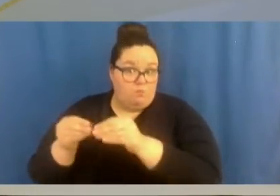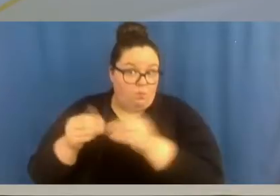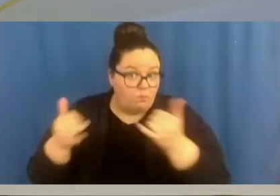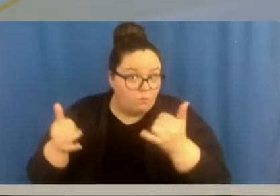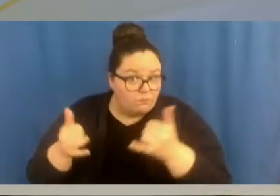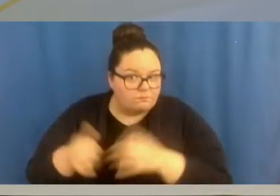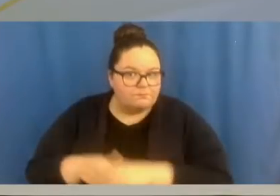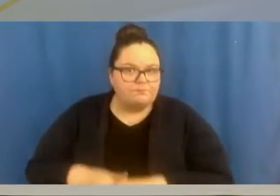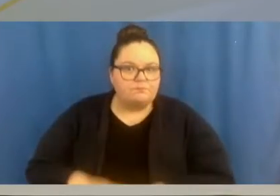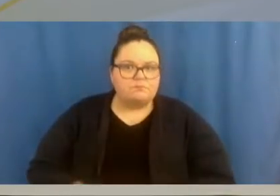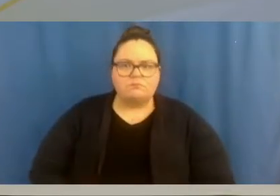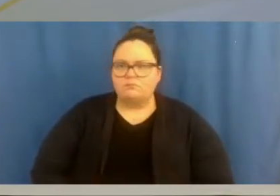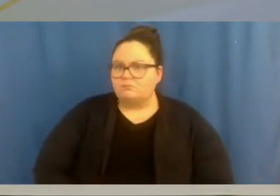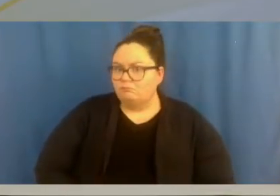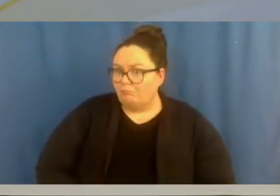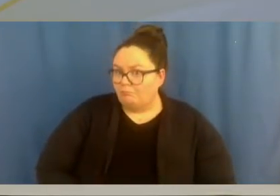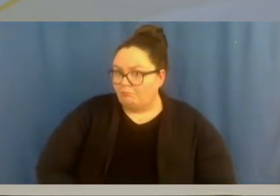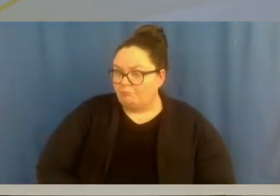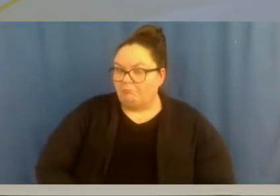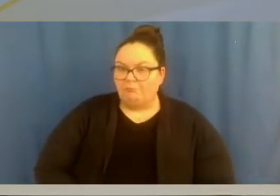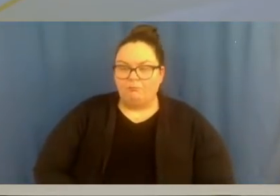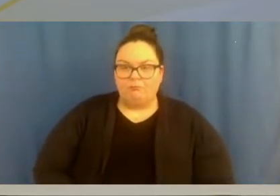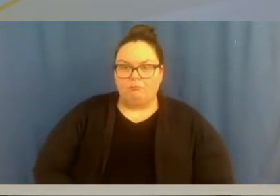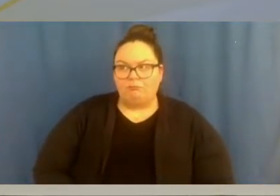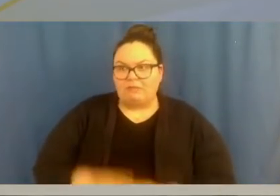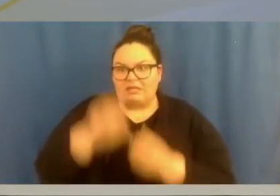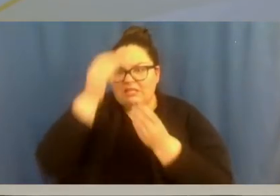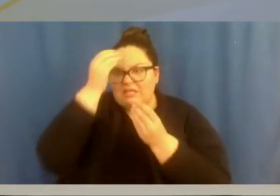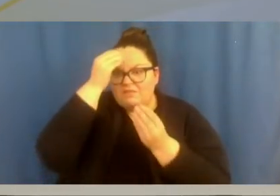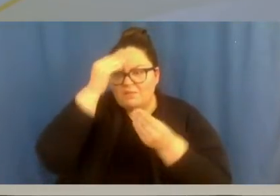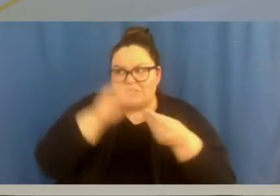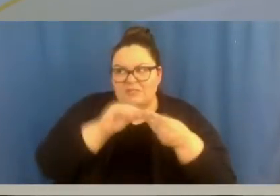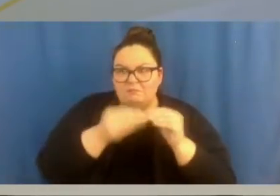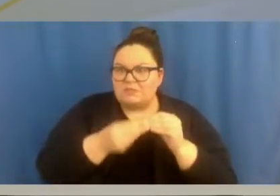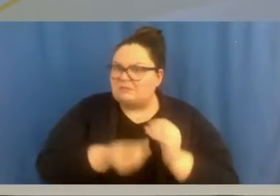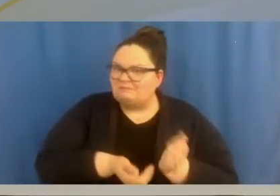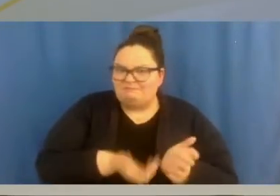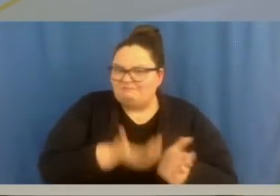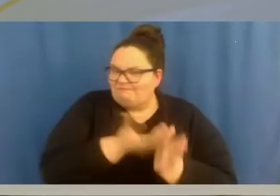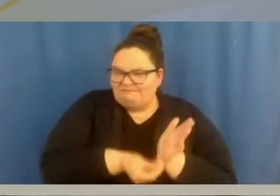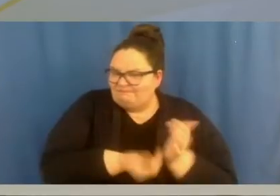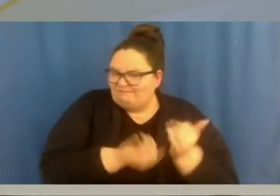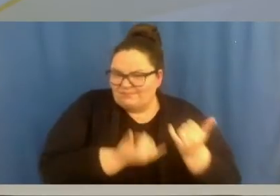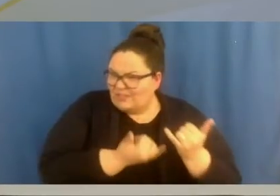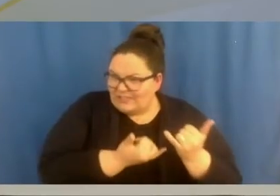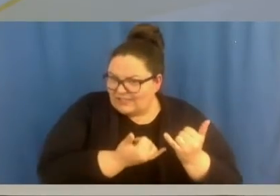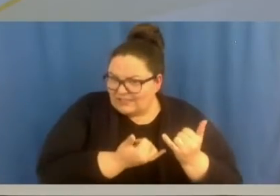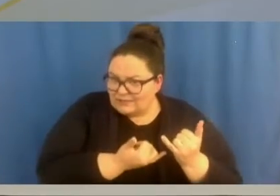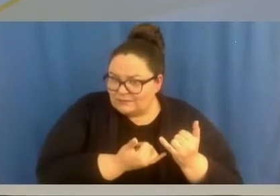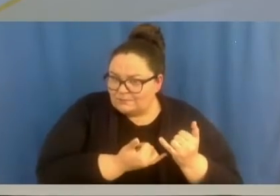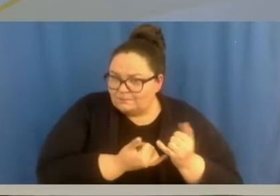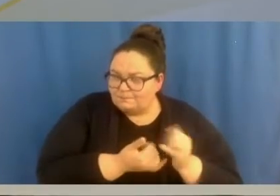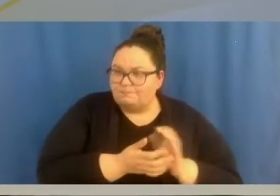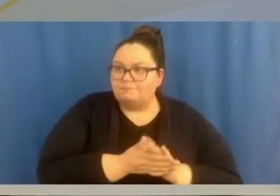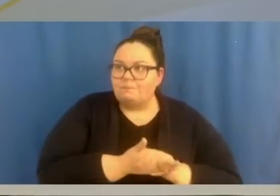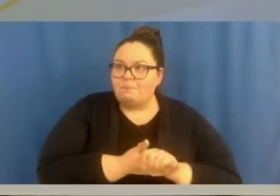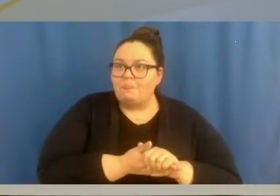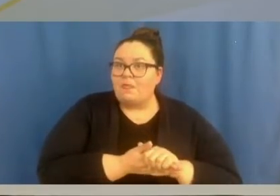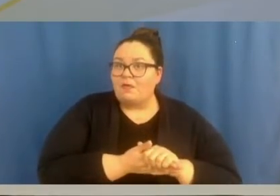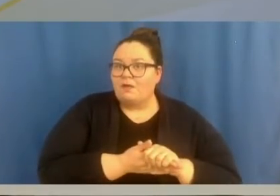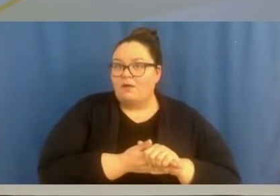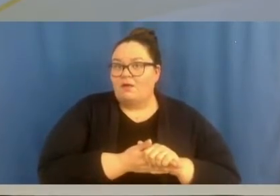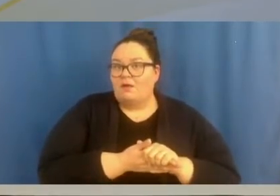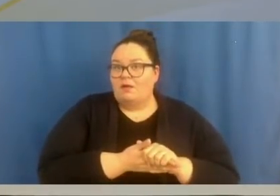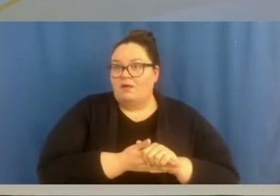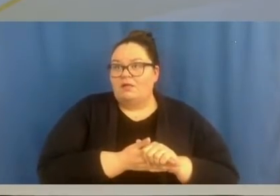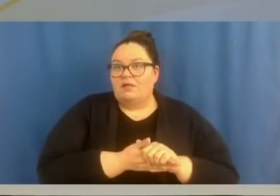I have that information right in my hand, Allison, but we are expecting not